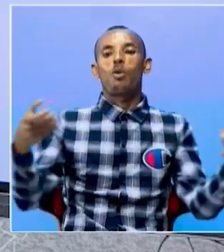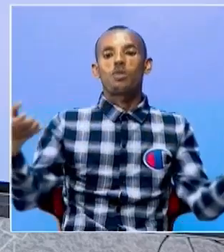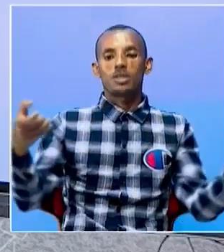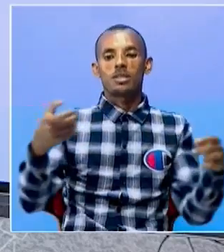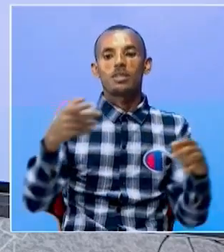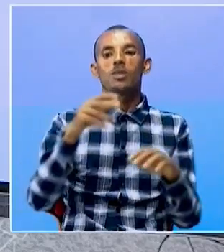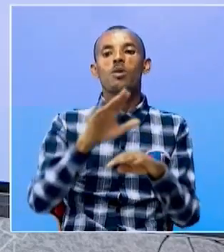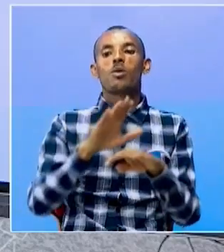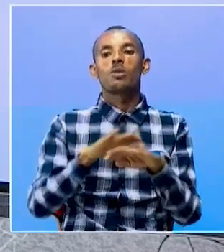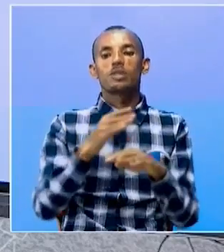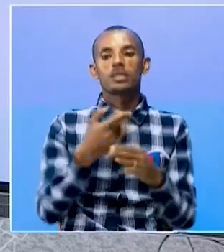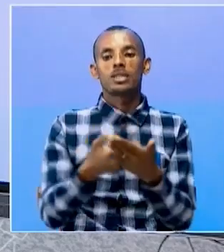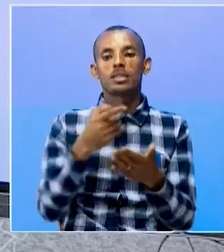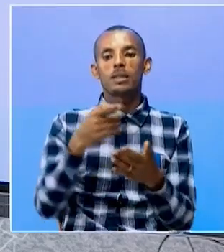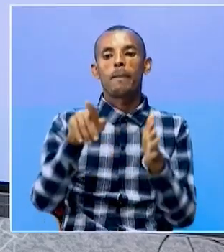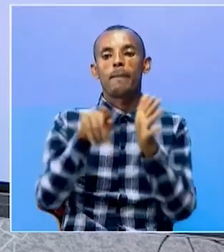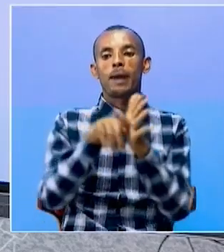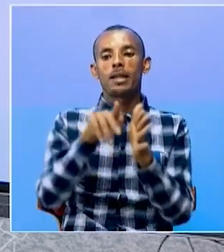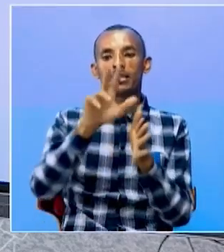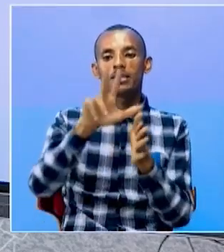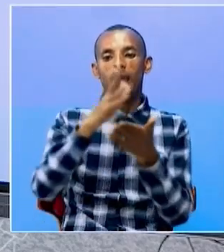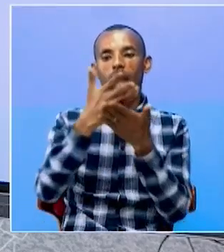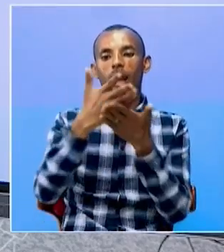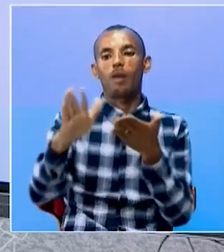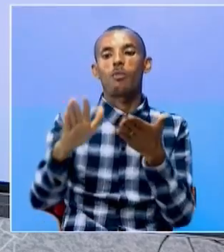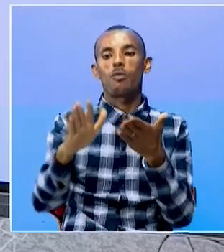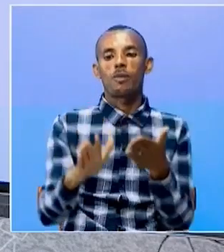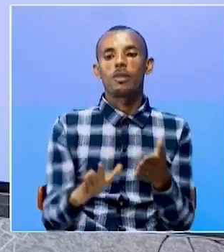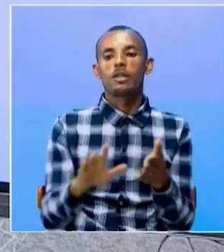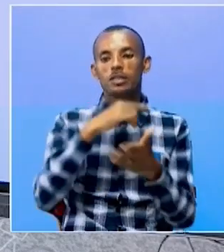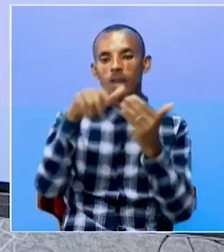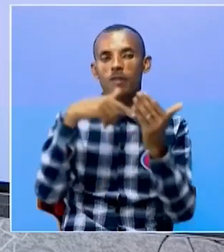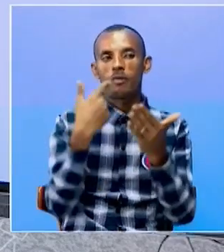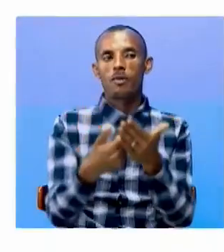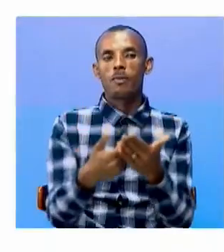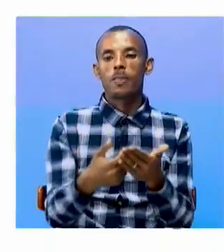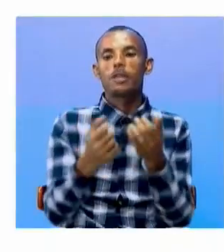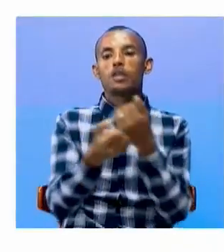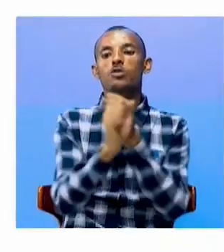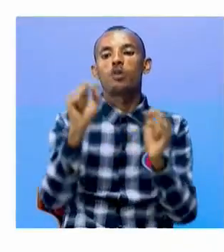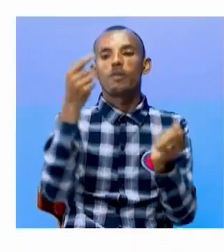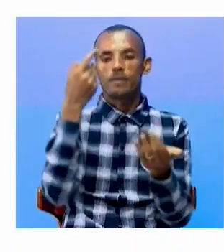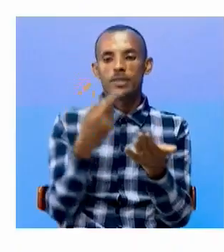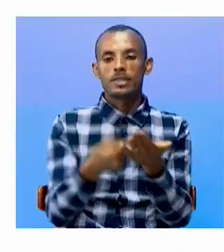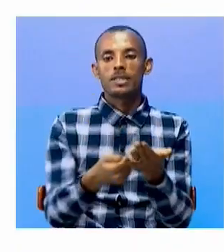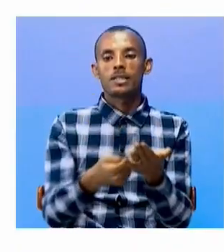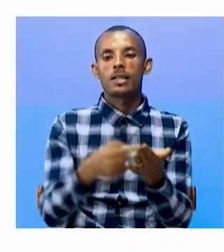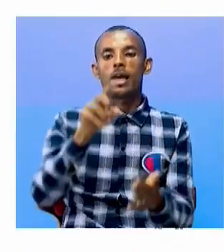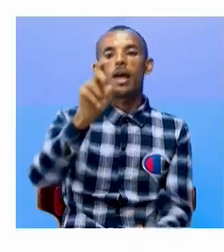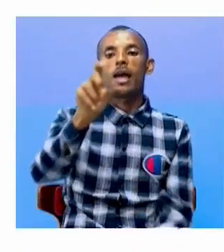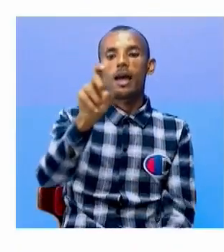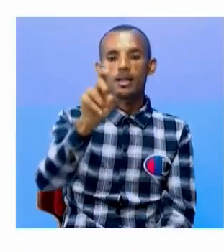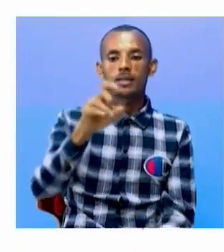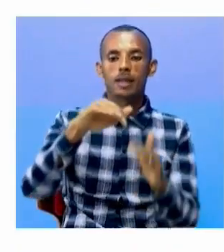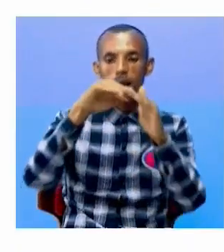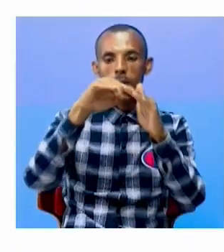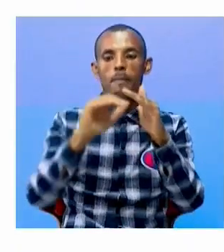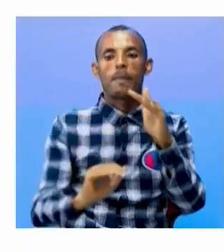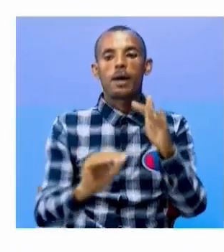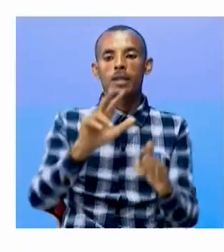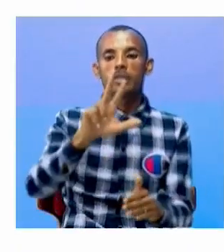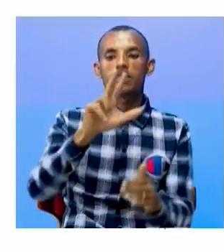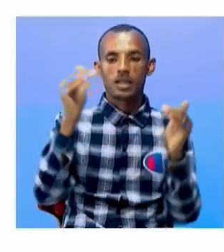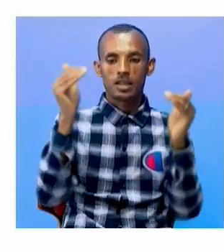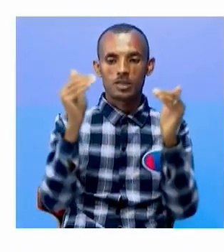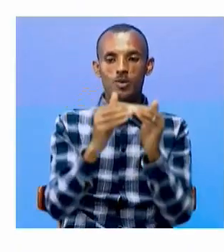this, minus 3 will be removed. Therefore, solve this, x minus 3 is equal